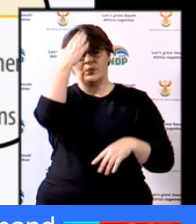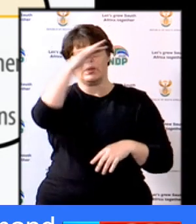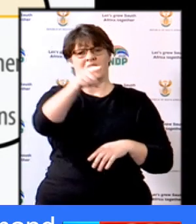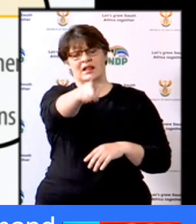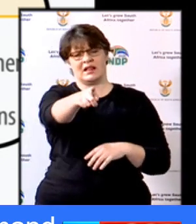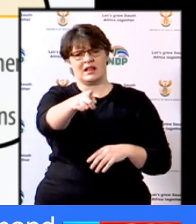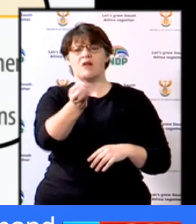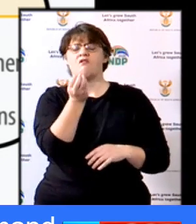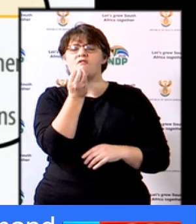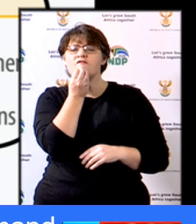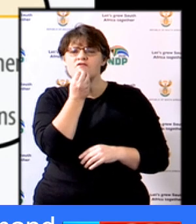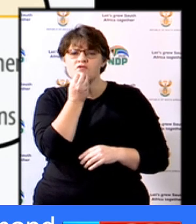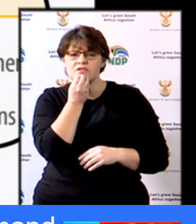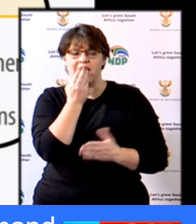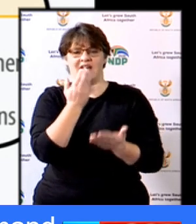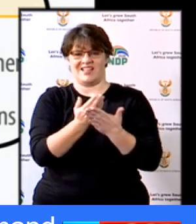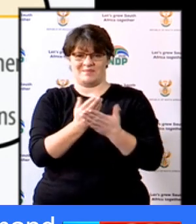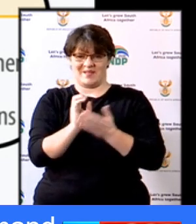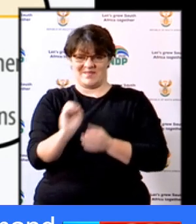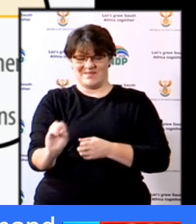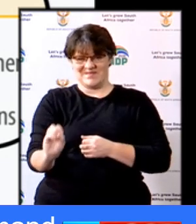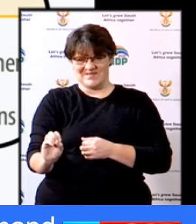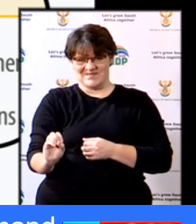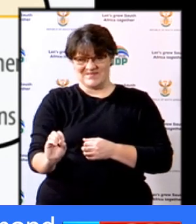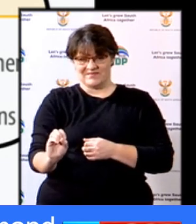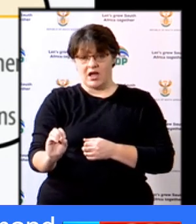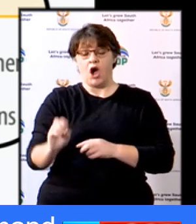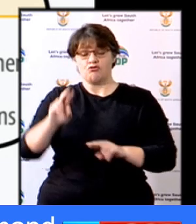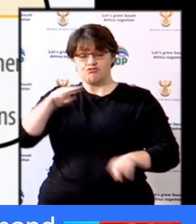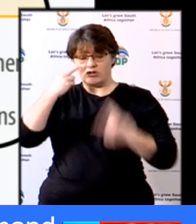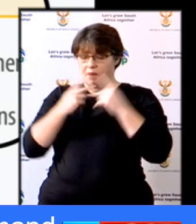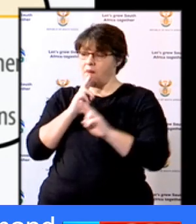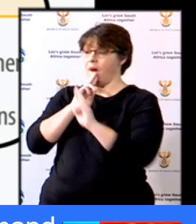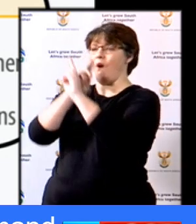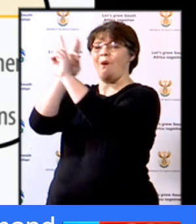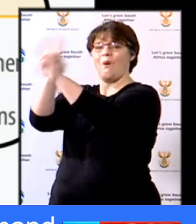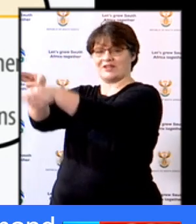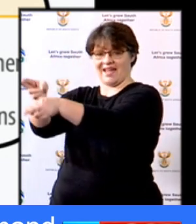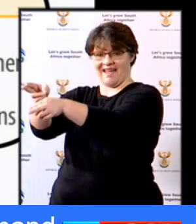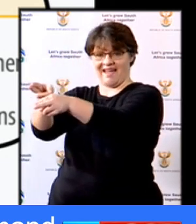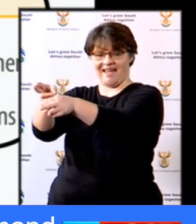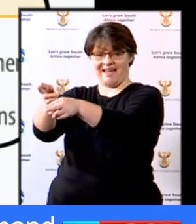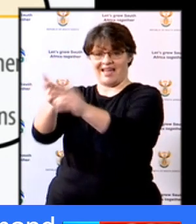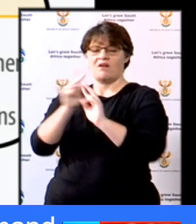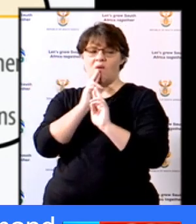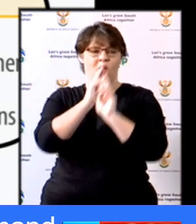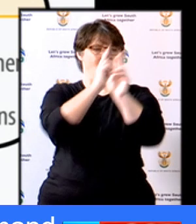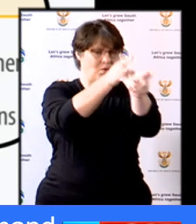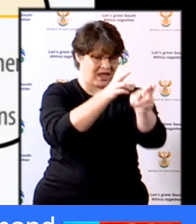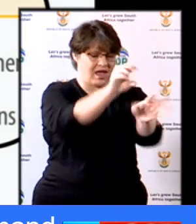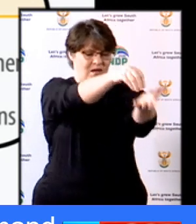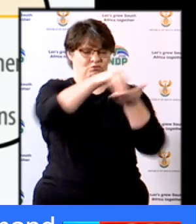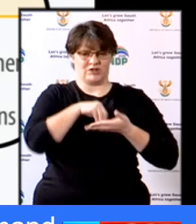food will be available from restaurants, from takeaway places,